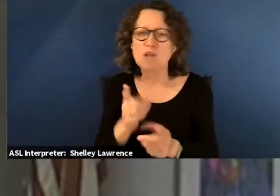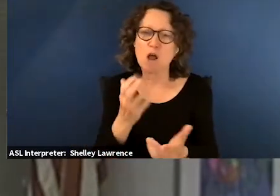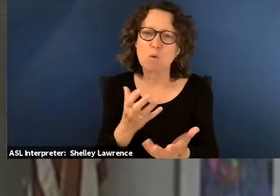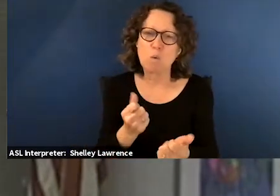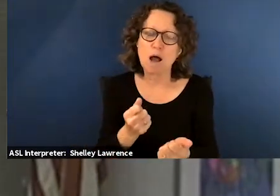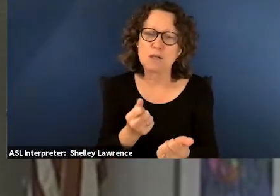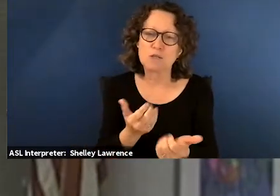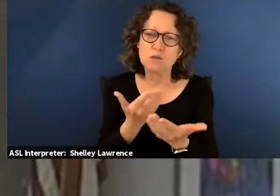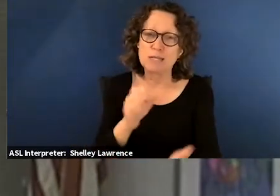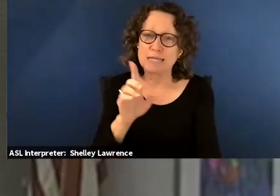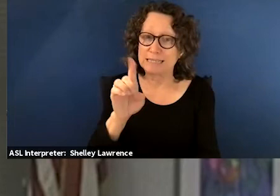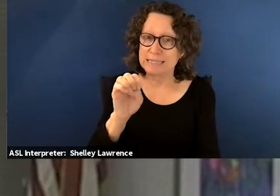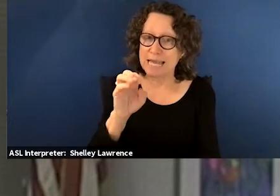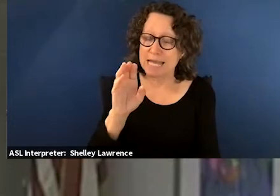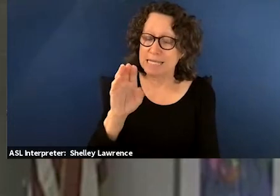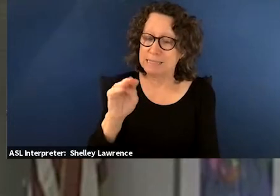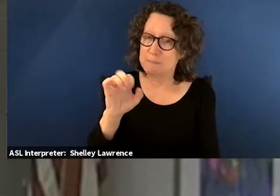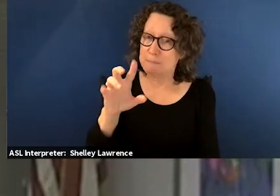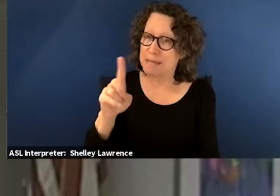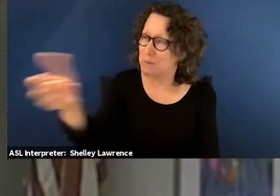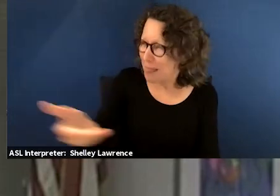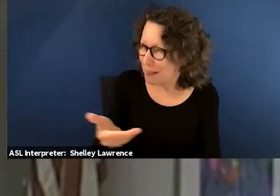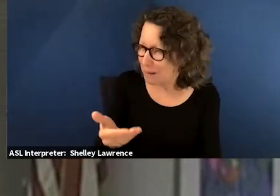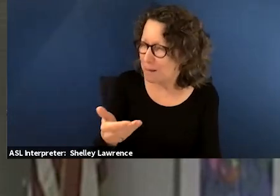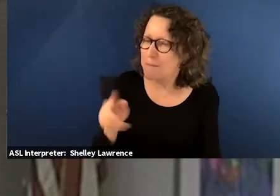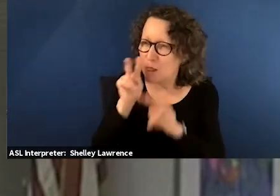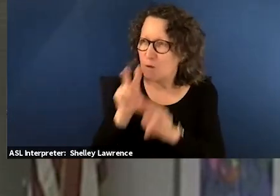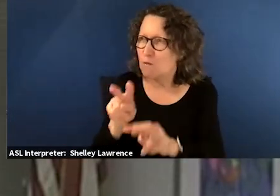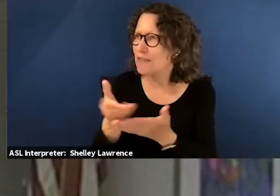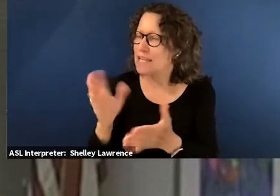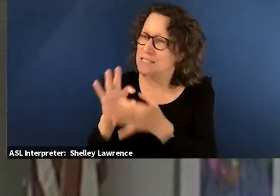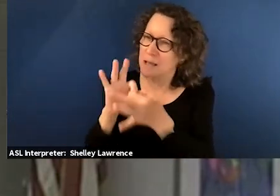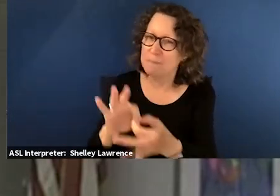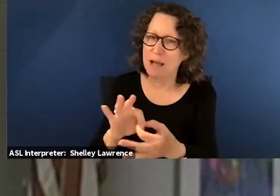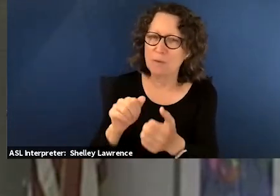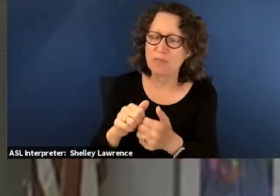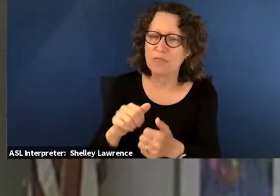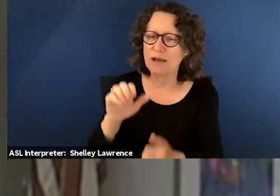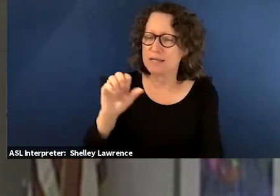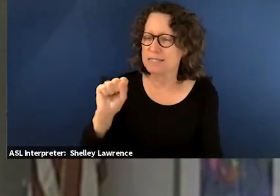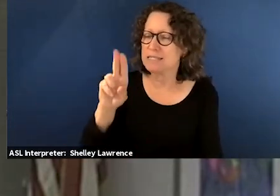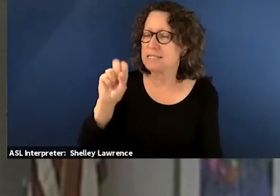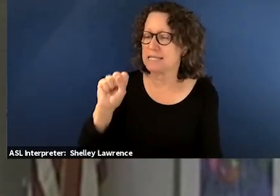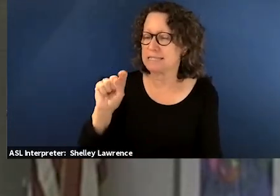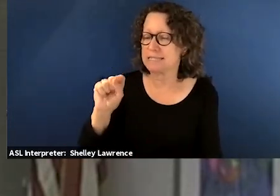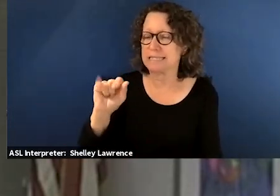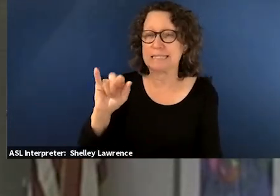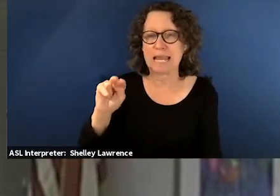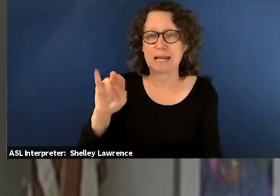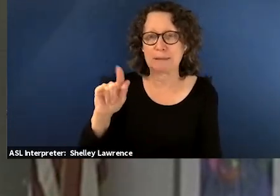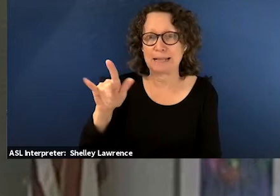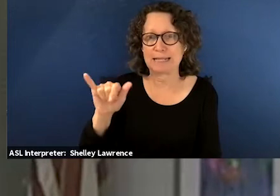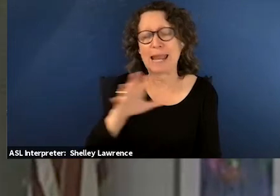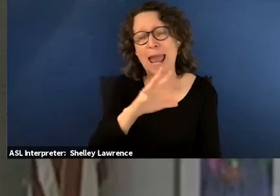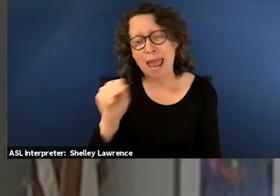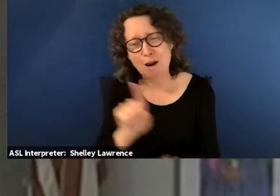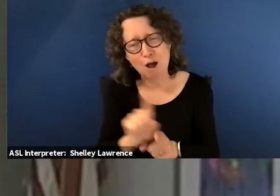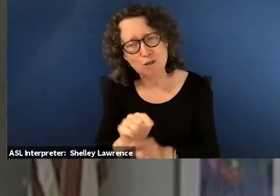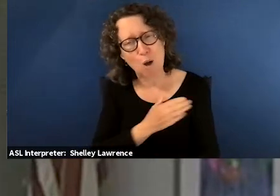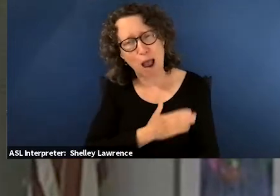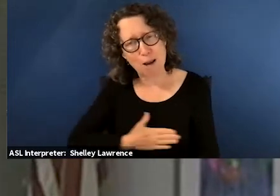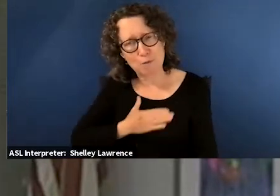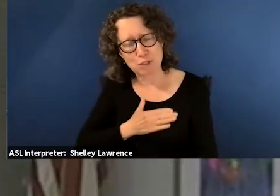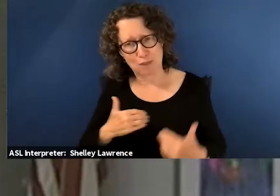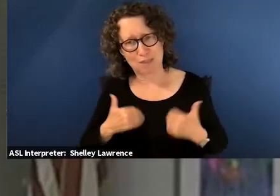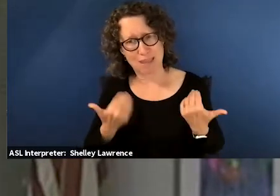Desmond Ho. So looking forward to things that he will be doing with regards to the sustainability And also, I appreciated the journey that the